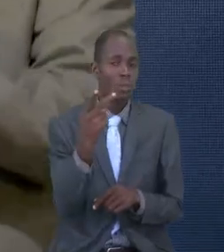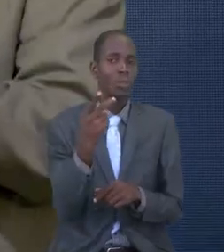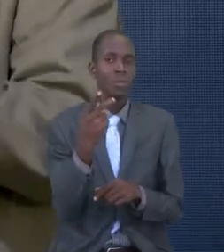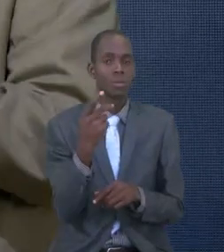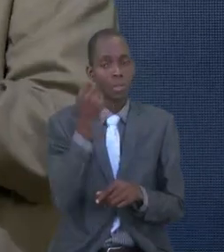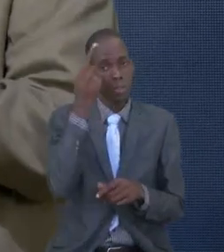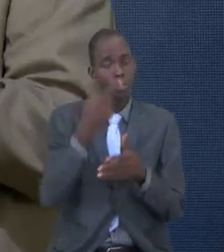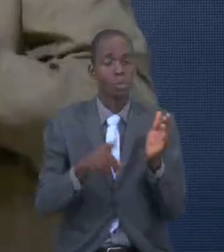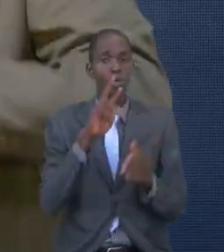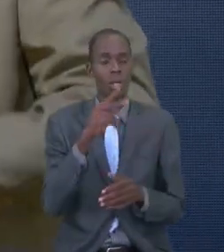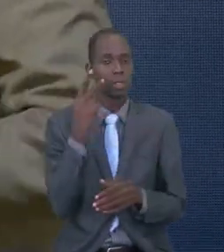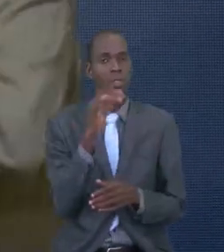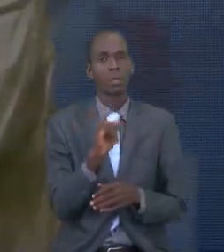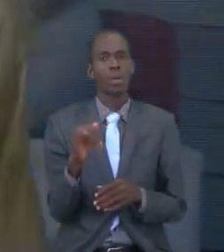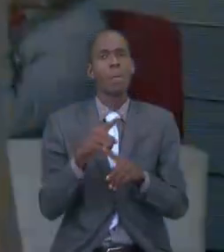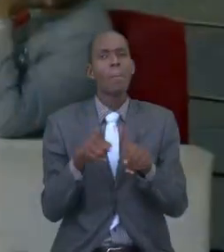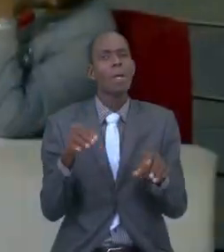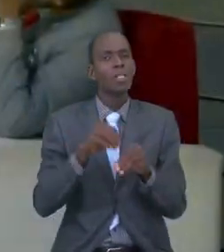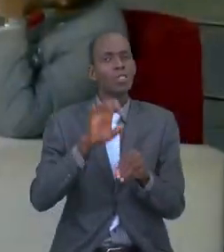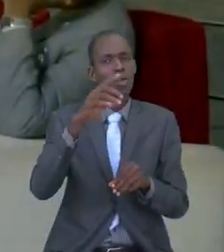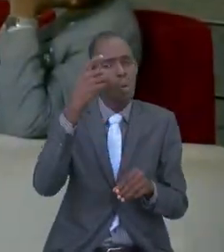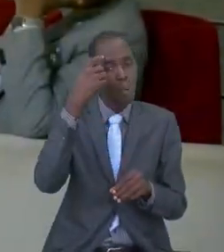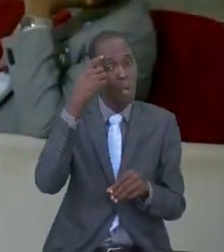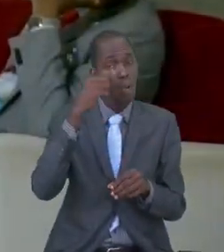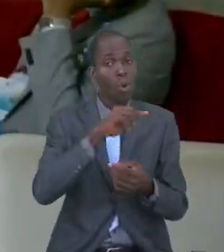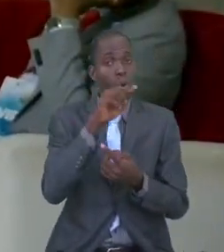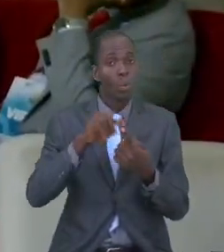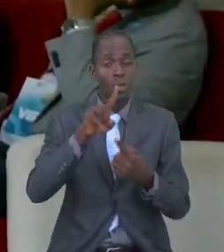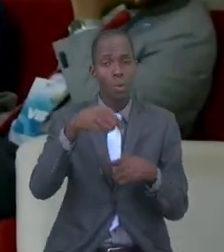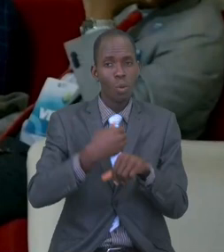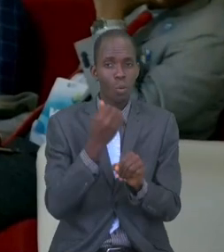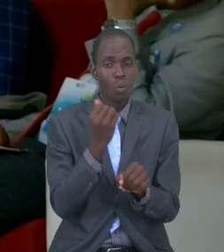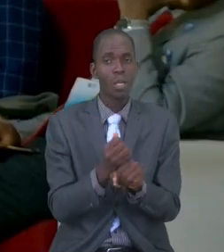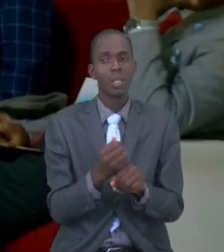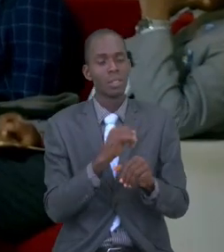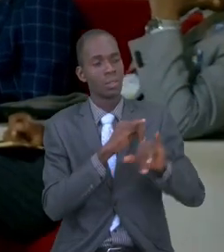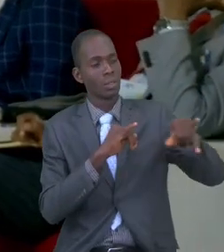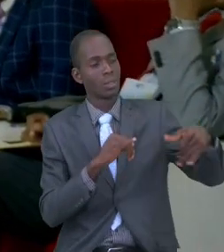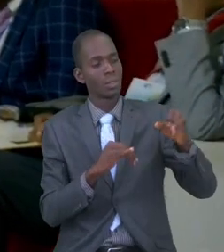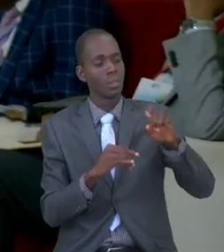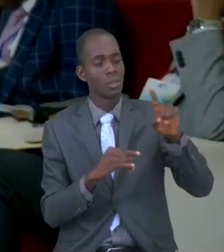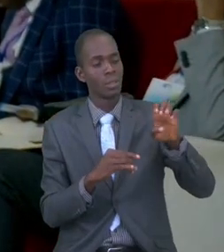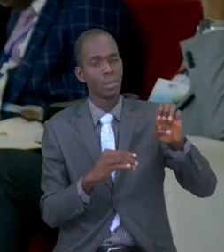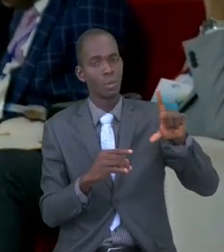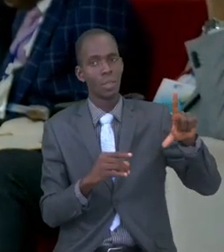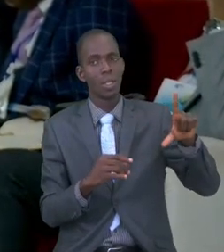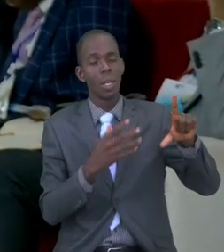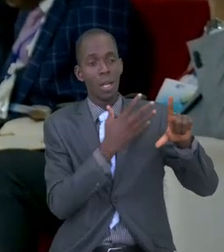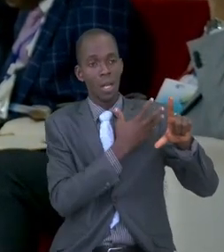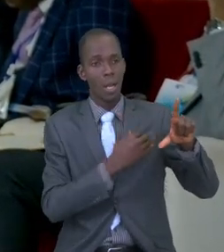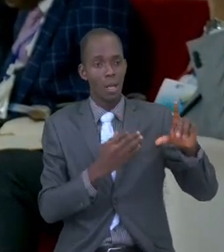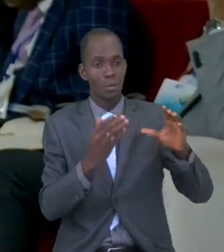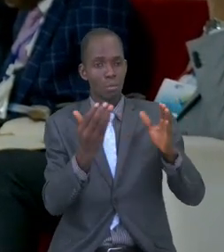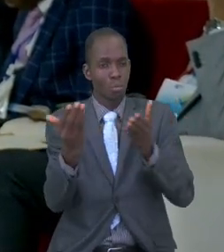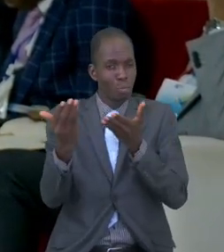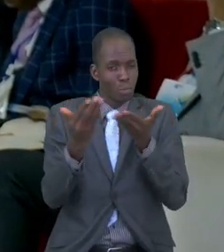your mind, when you make Jezebel, you zoom in and you see her